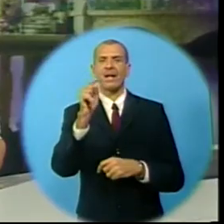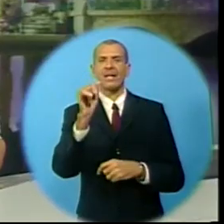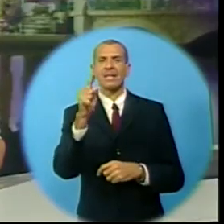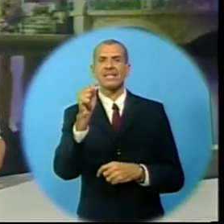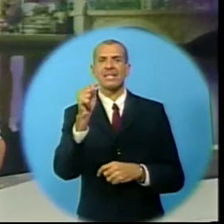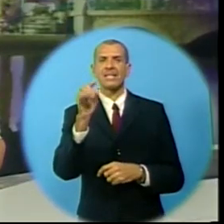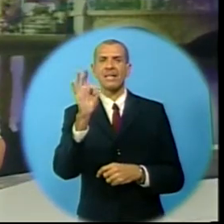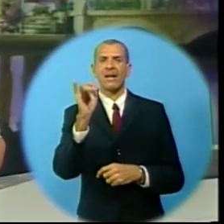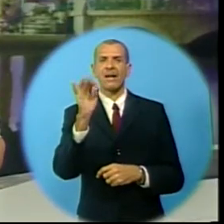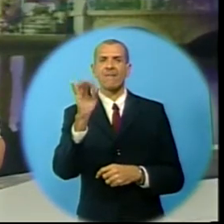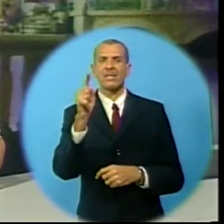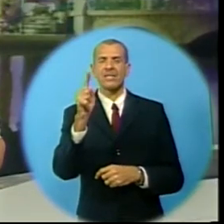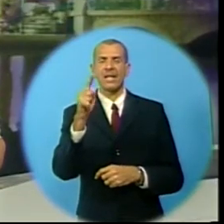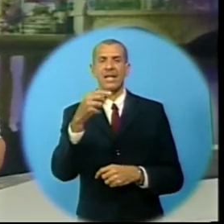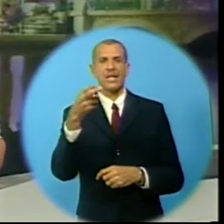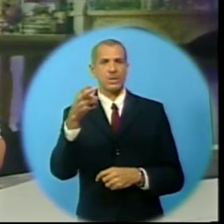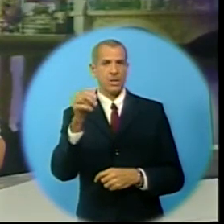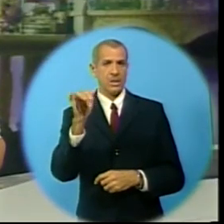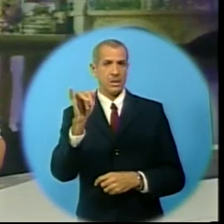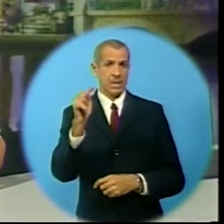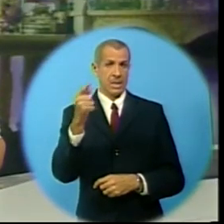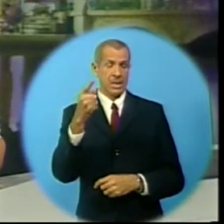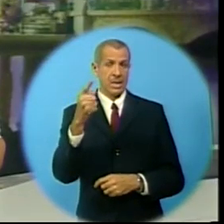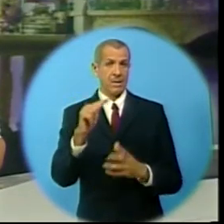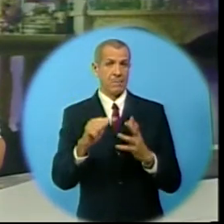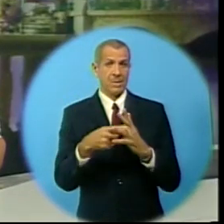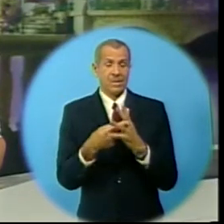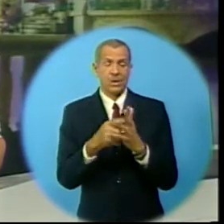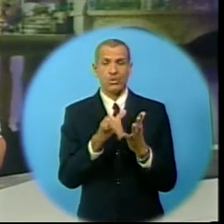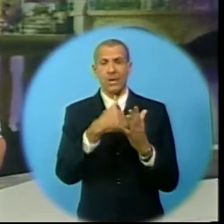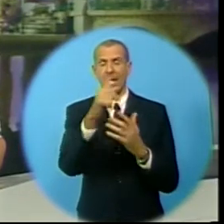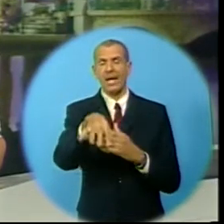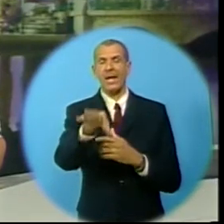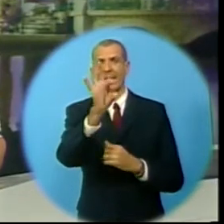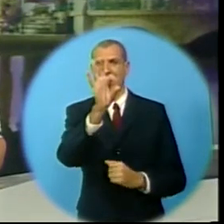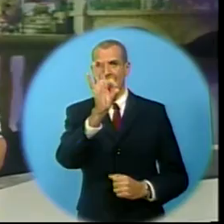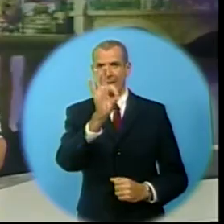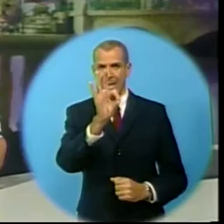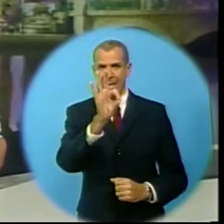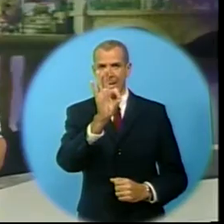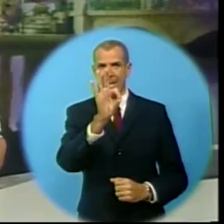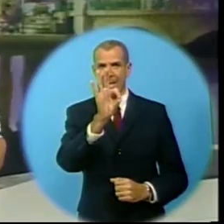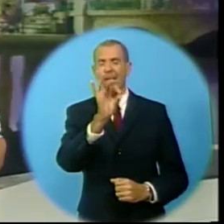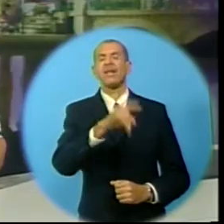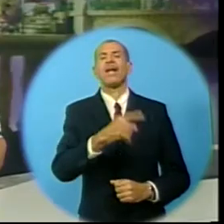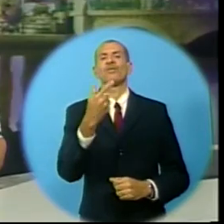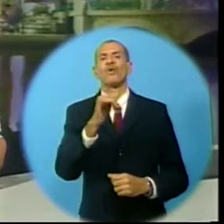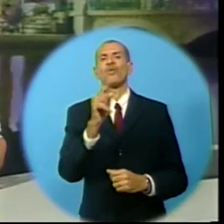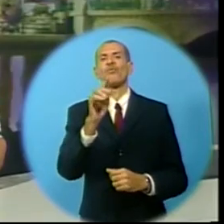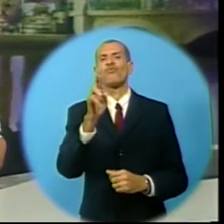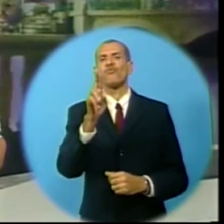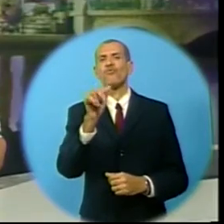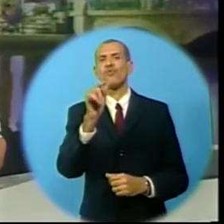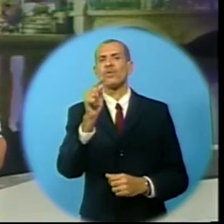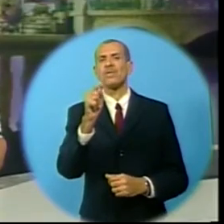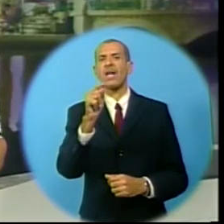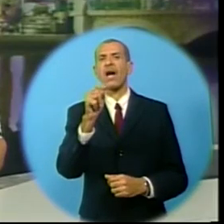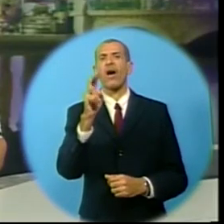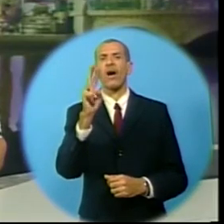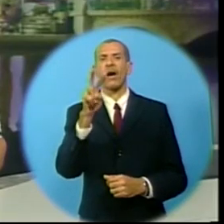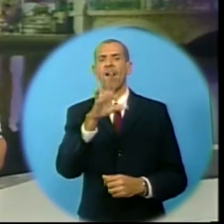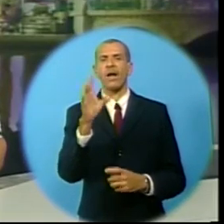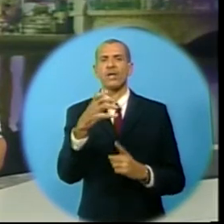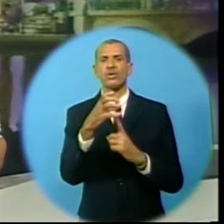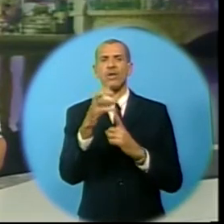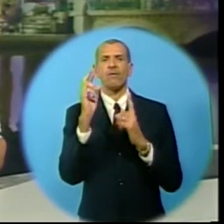being held in Haiti. The festival officially launched on July 8th under the theme Our Roots, Our Culture, Our Common Future, which will be